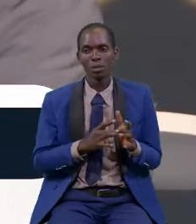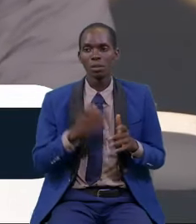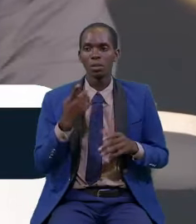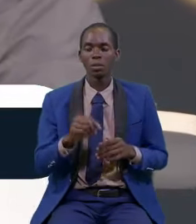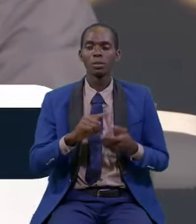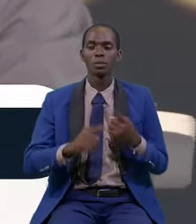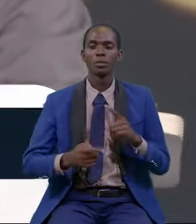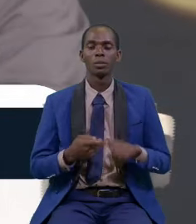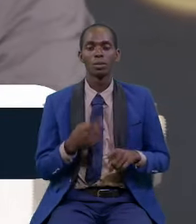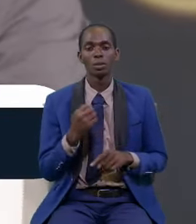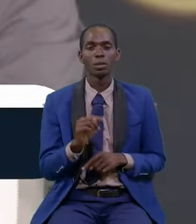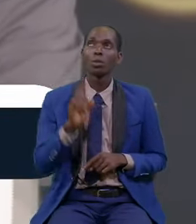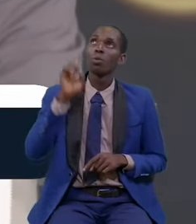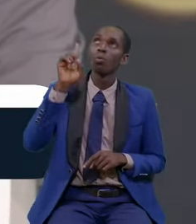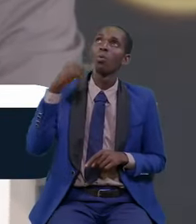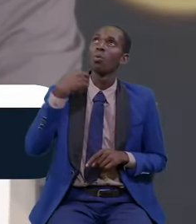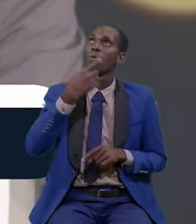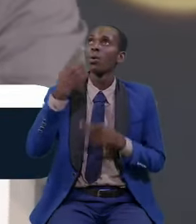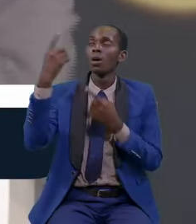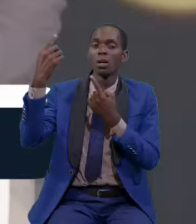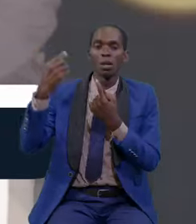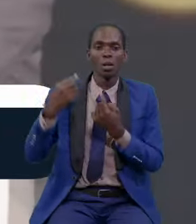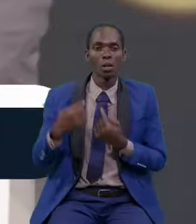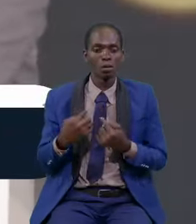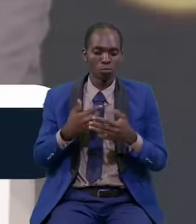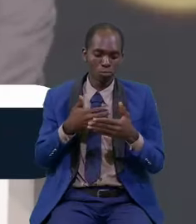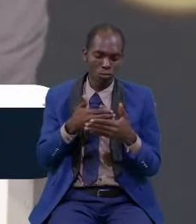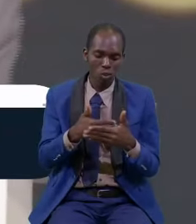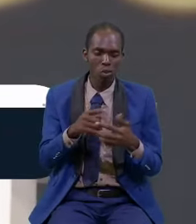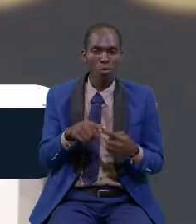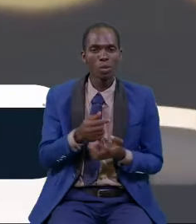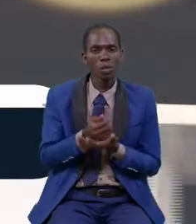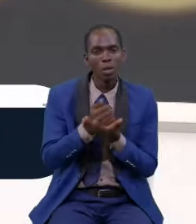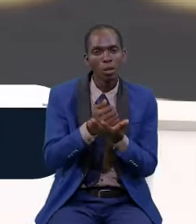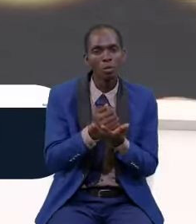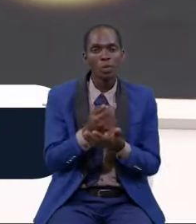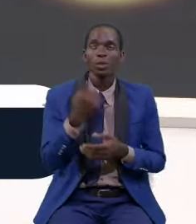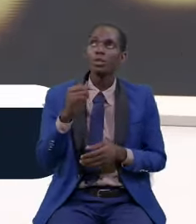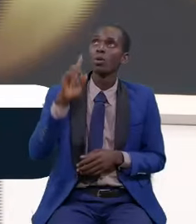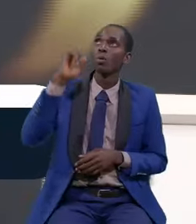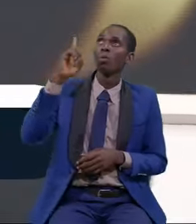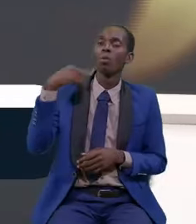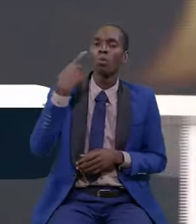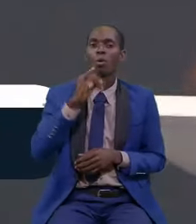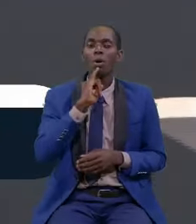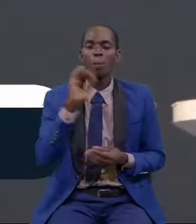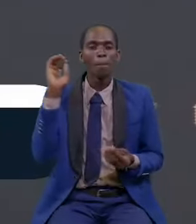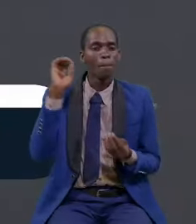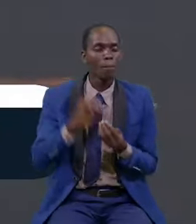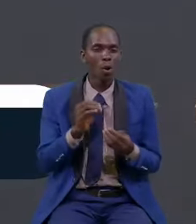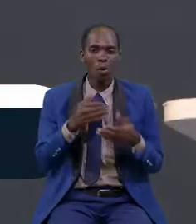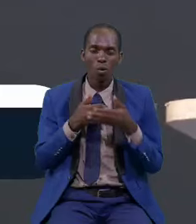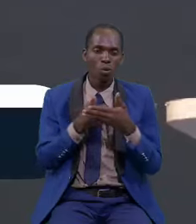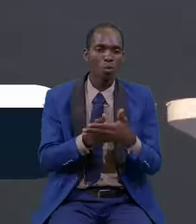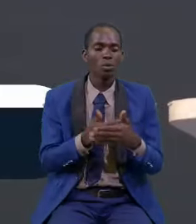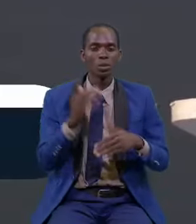who comes near to help, the one who is closer than a brother, than a